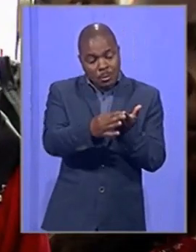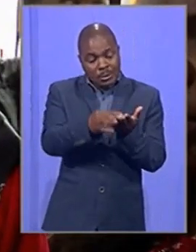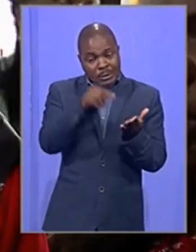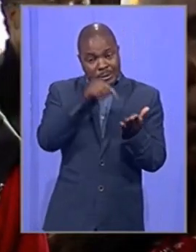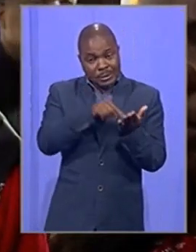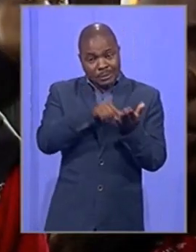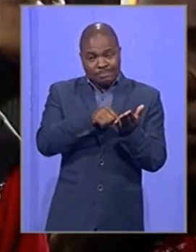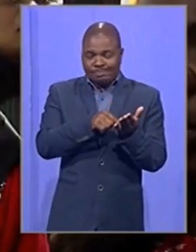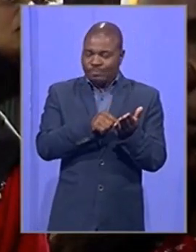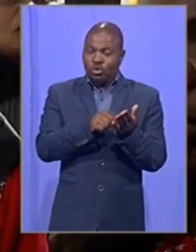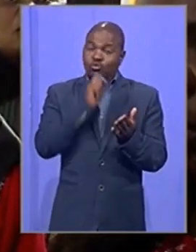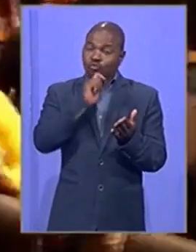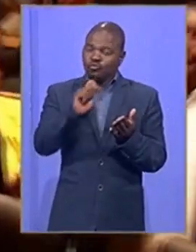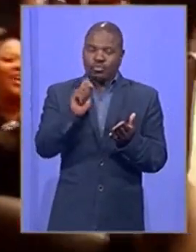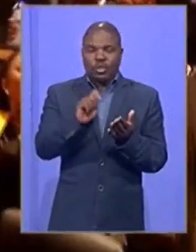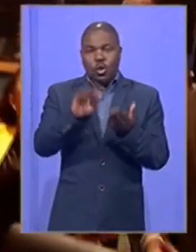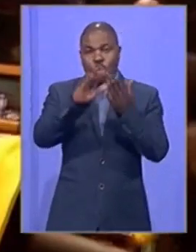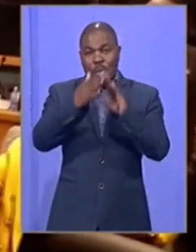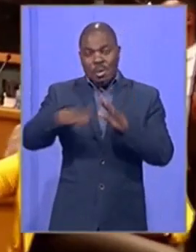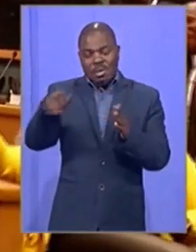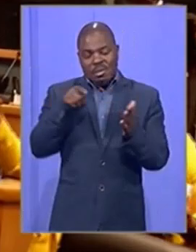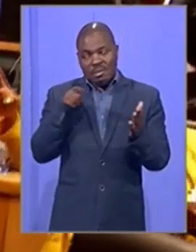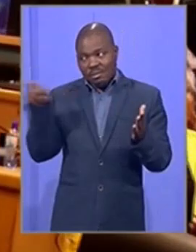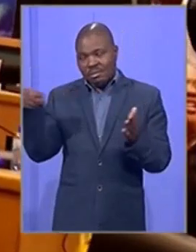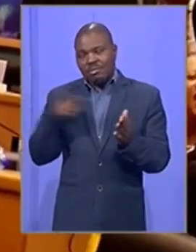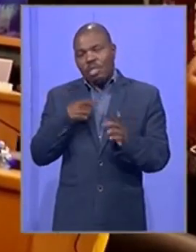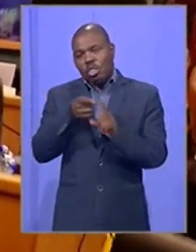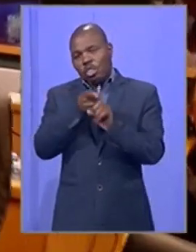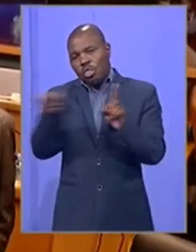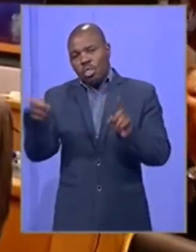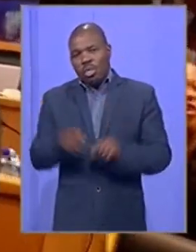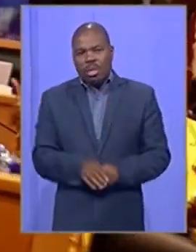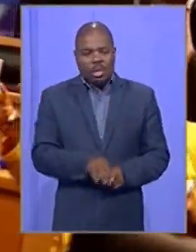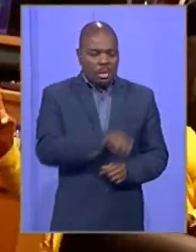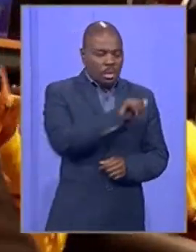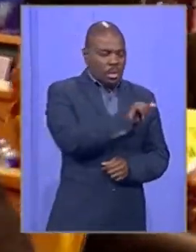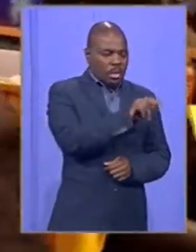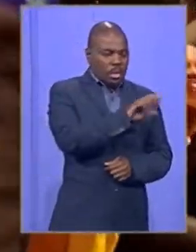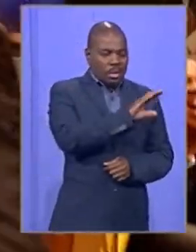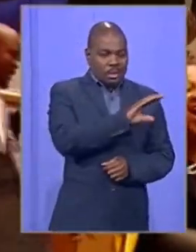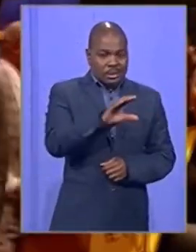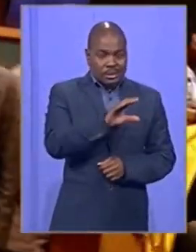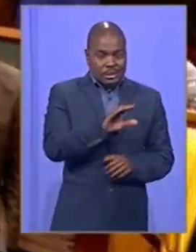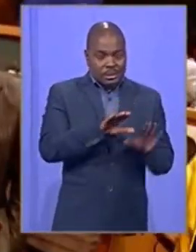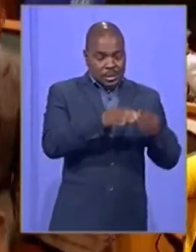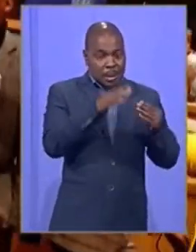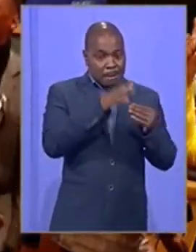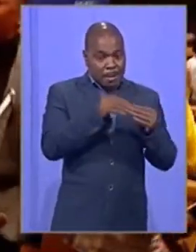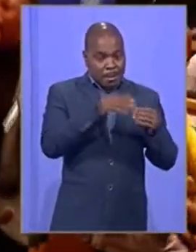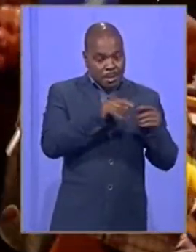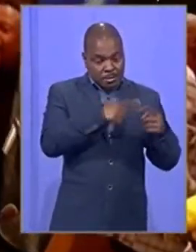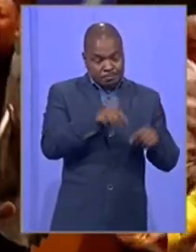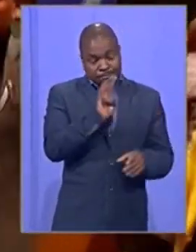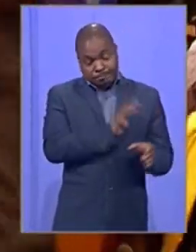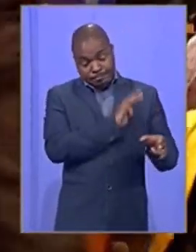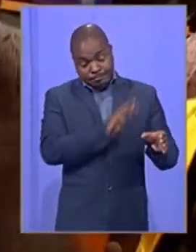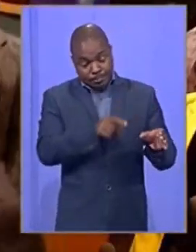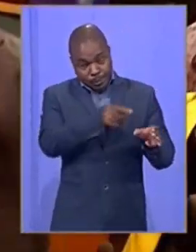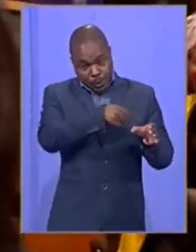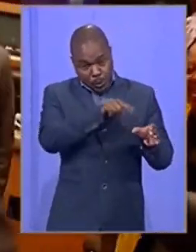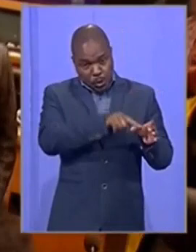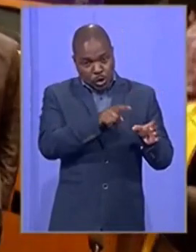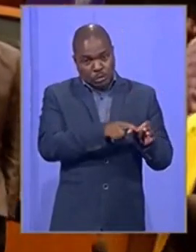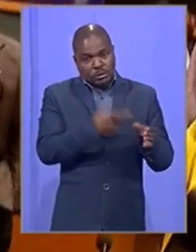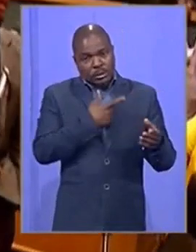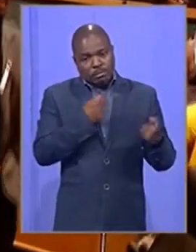misleader community of Rustenburg. Kgabagare ANC e kgalemile ka bogale ba lekgotla ba yona gore ba tlogele boganana jwa